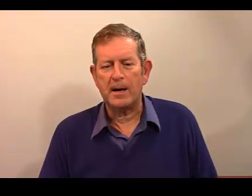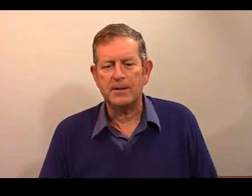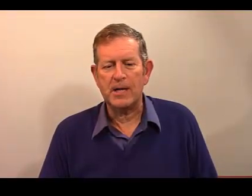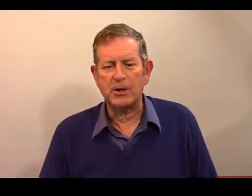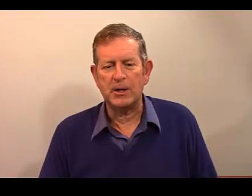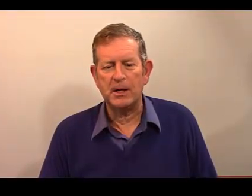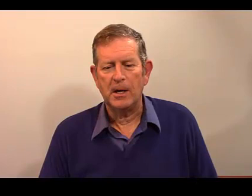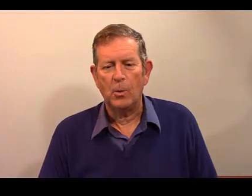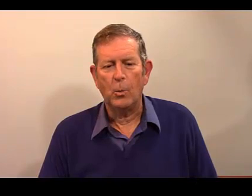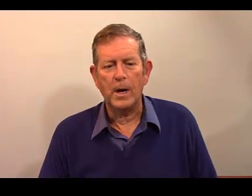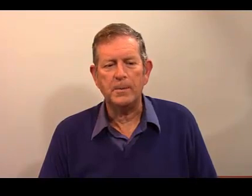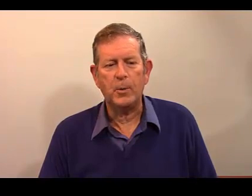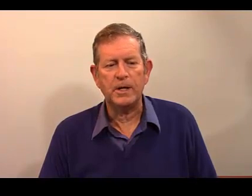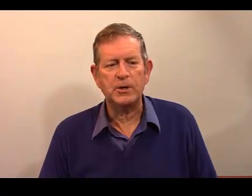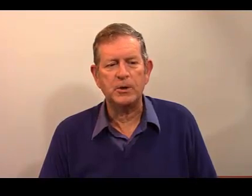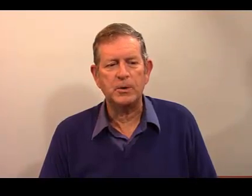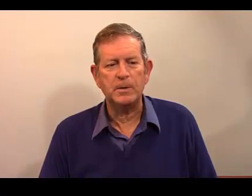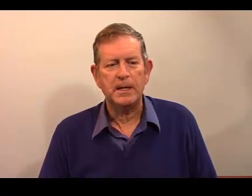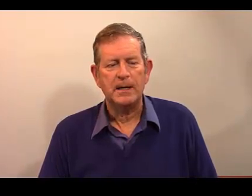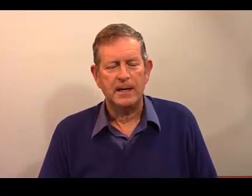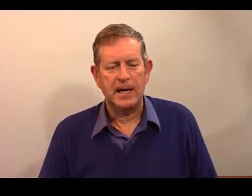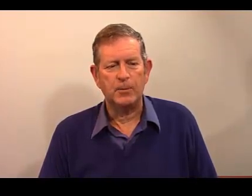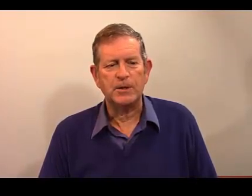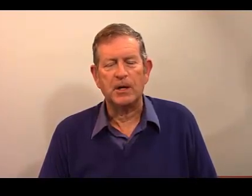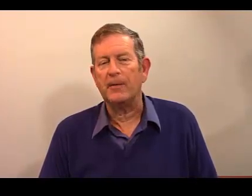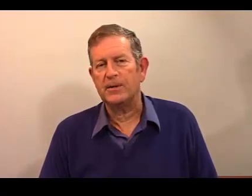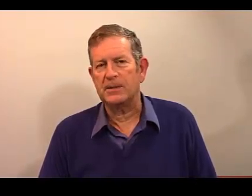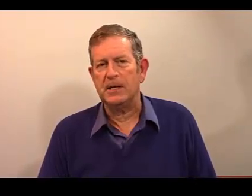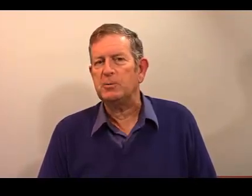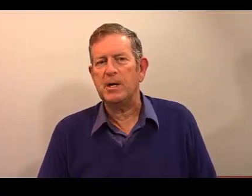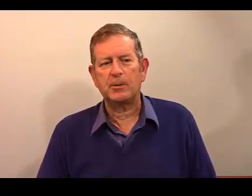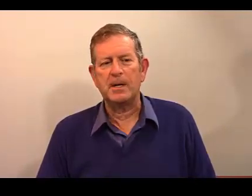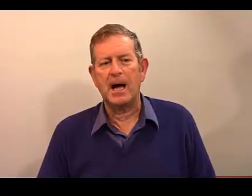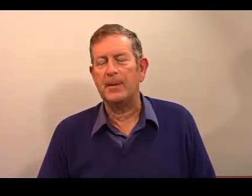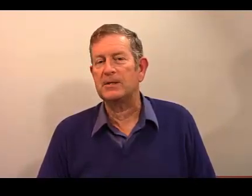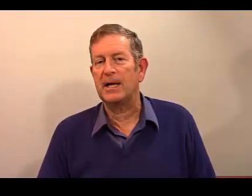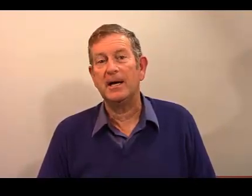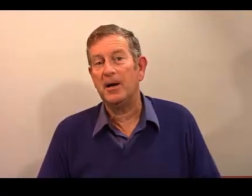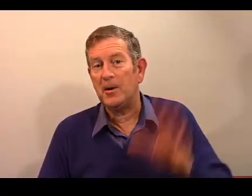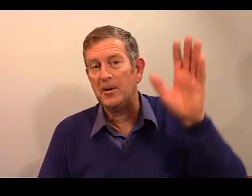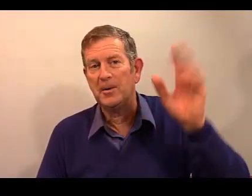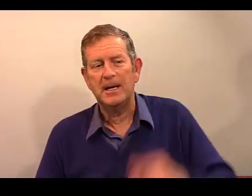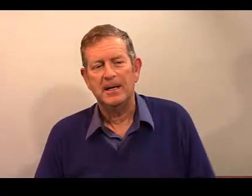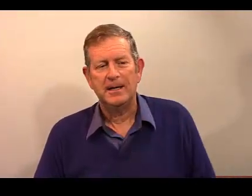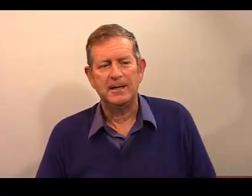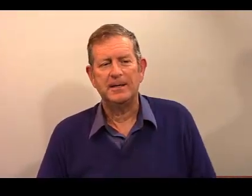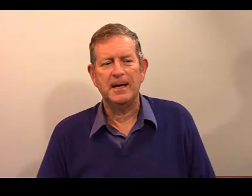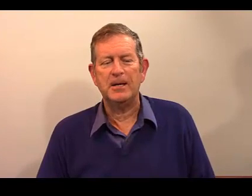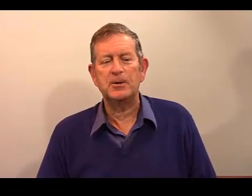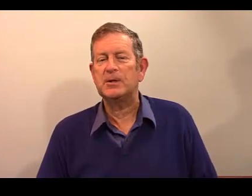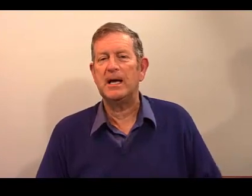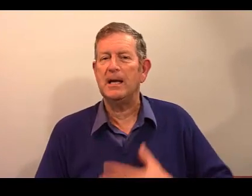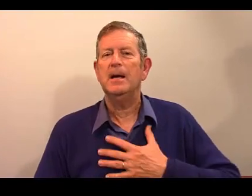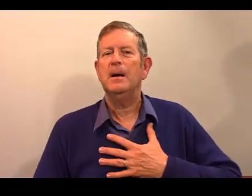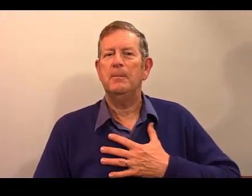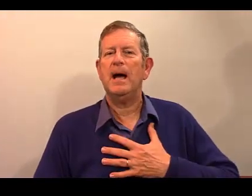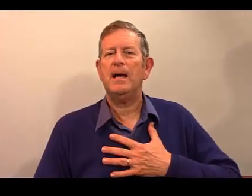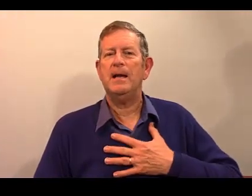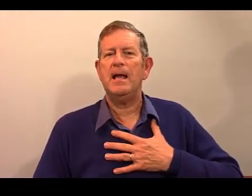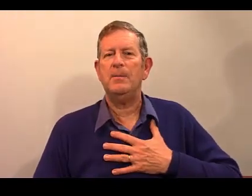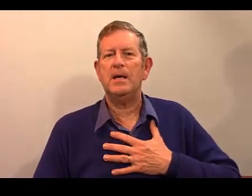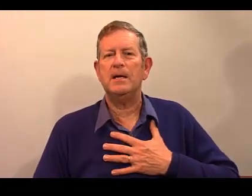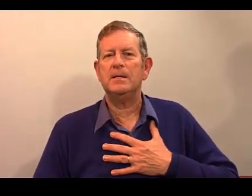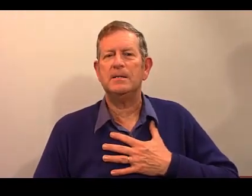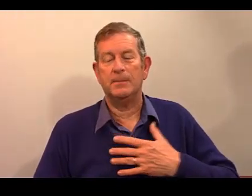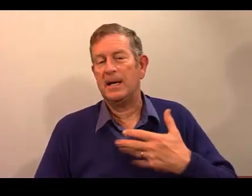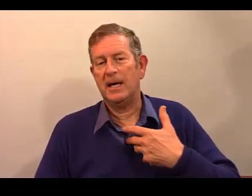So here we are in section 1.2, and we start off with some introductory comments like hello, and you'll say,